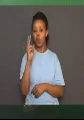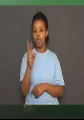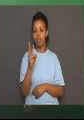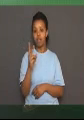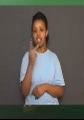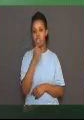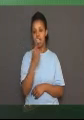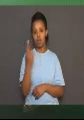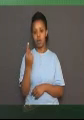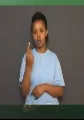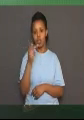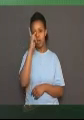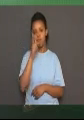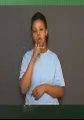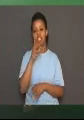parent.